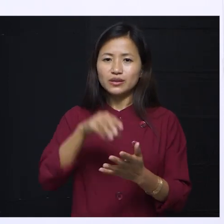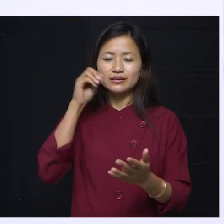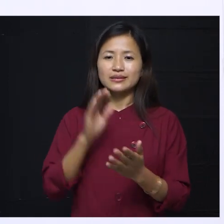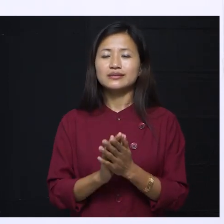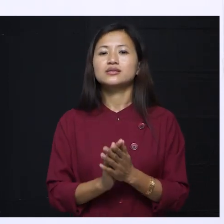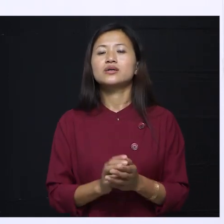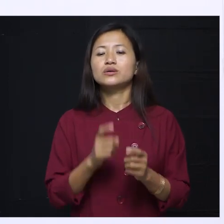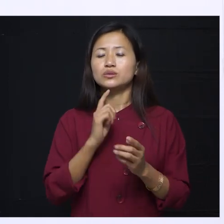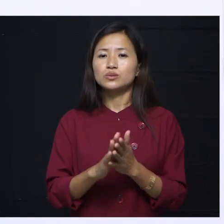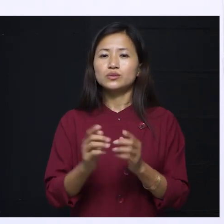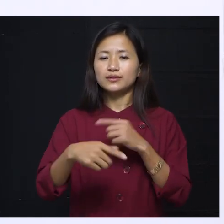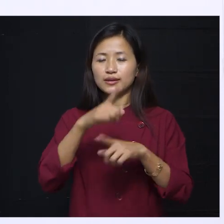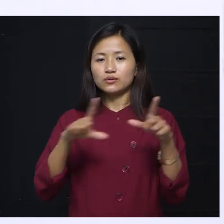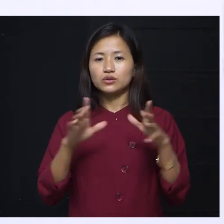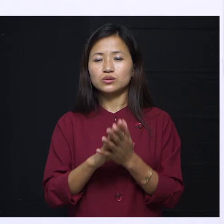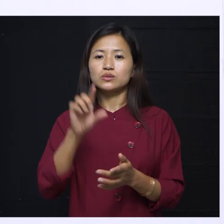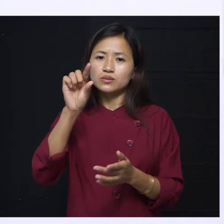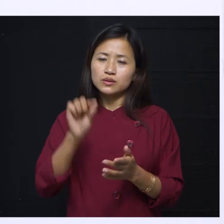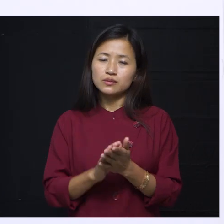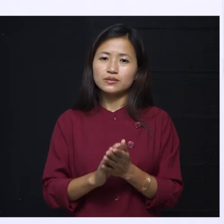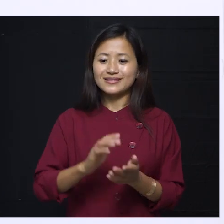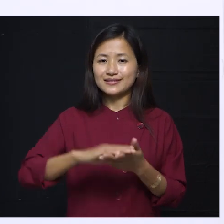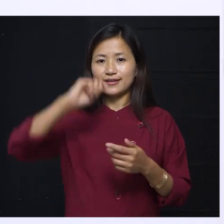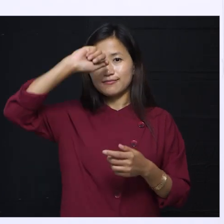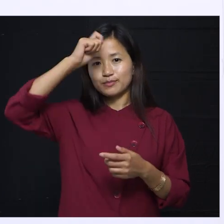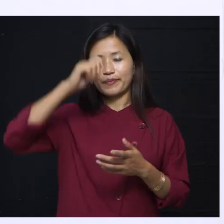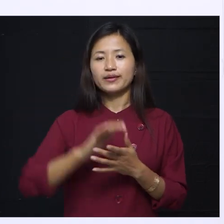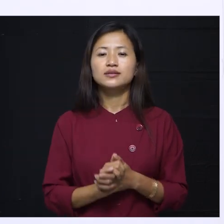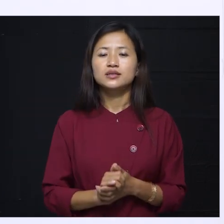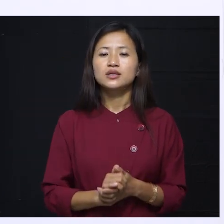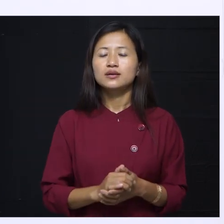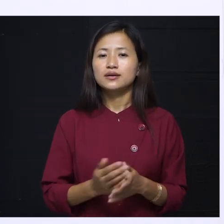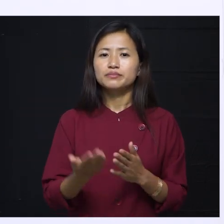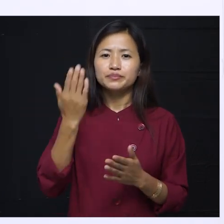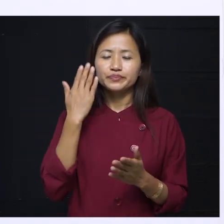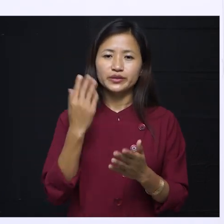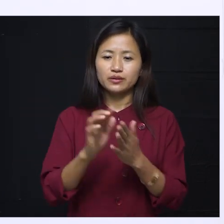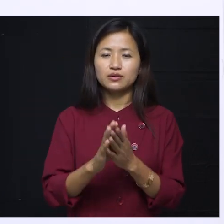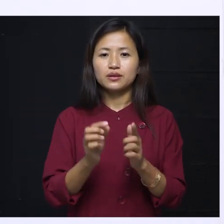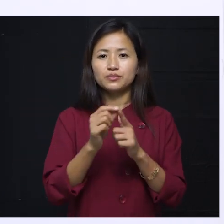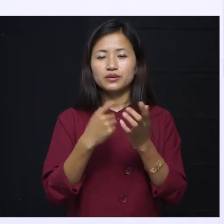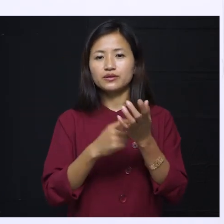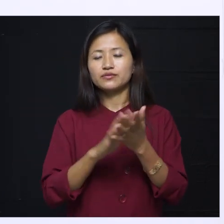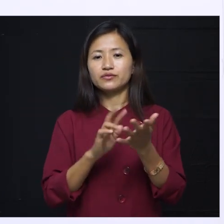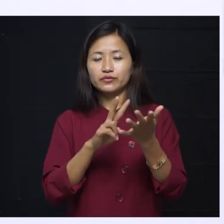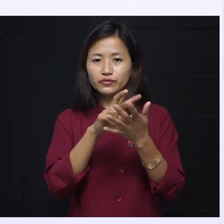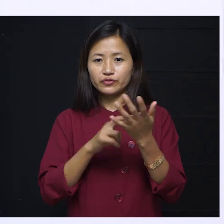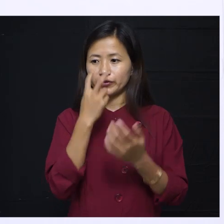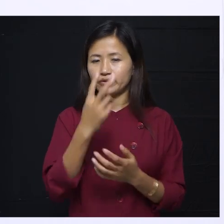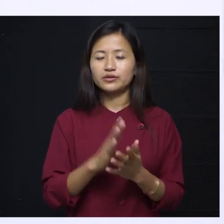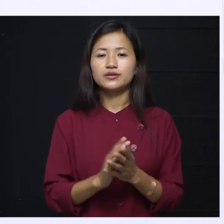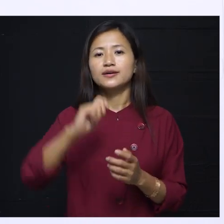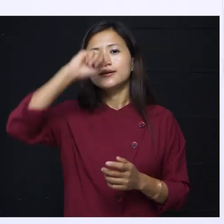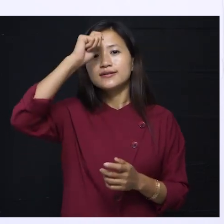with English. And now I have also given a little bit about preview of the lesson, that is Toasted English. So